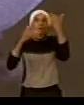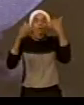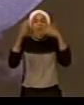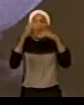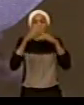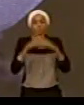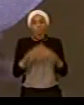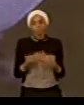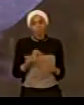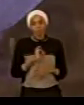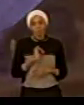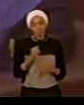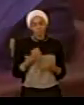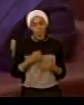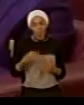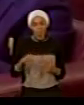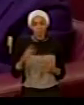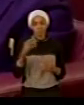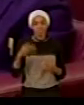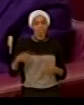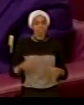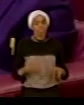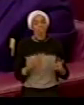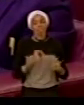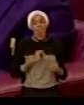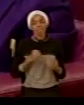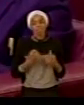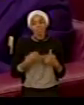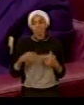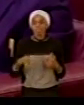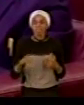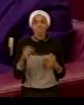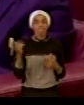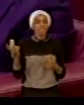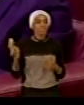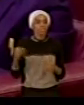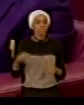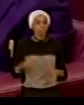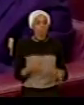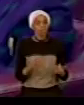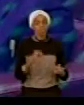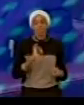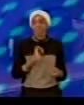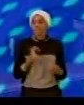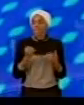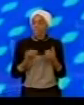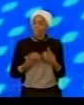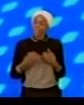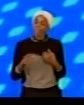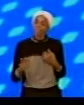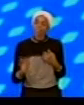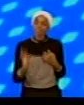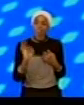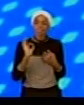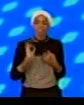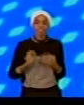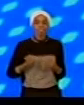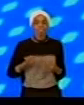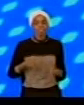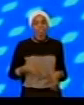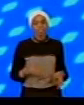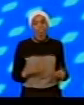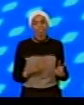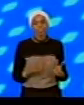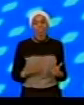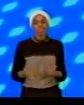home. I have chosen the way, I have chosen the way, I have chosen